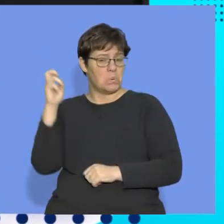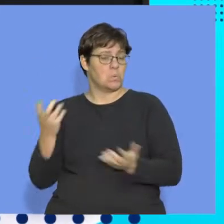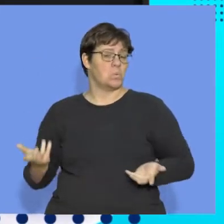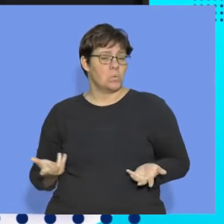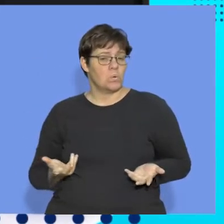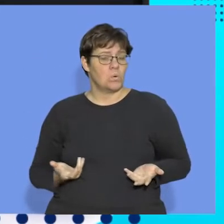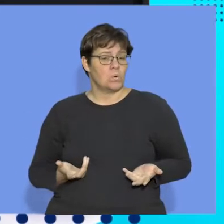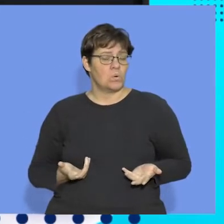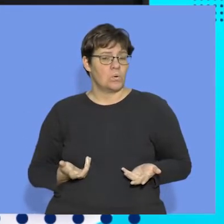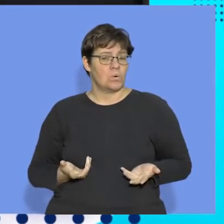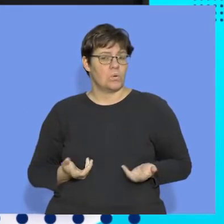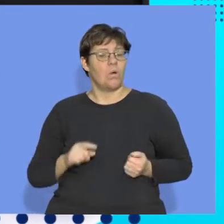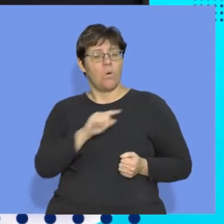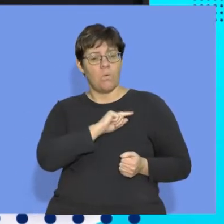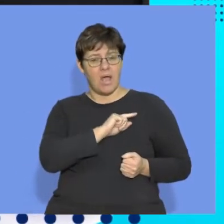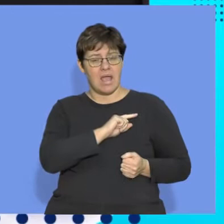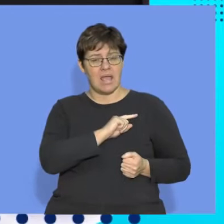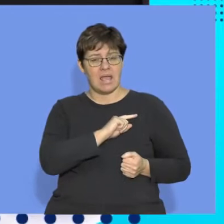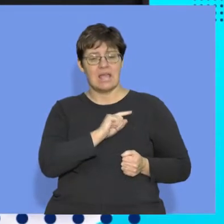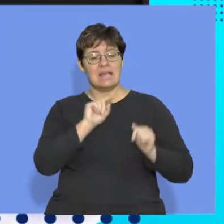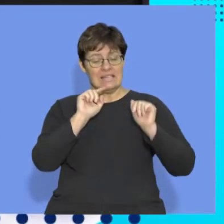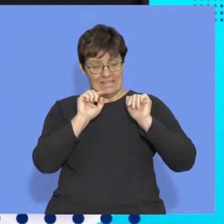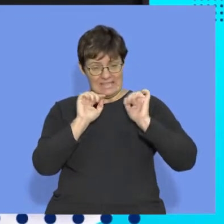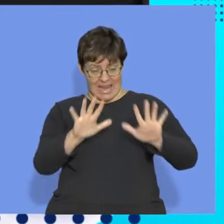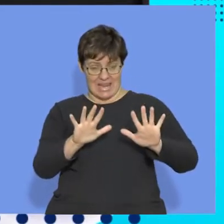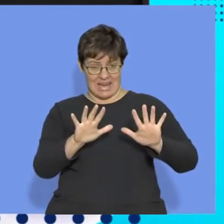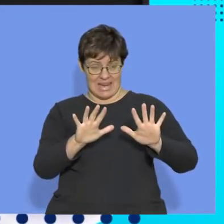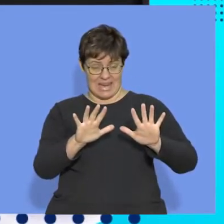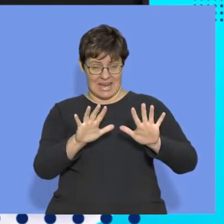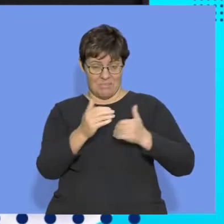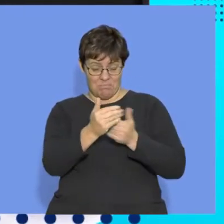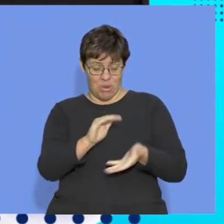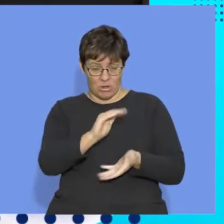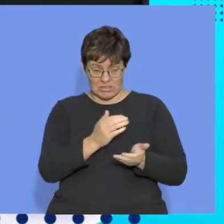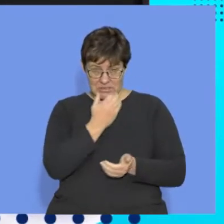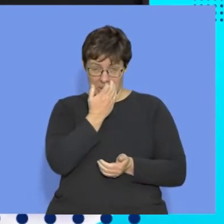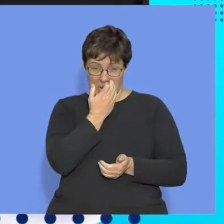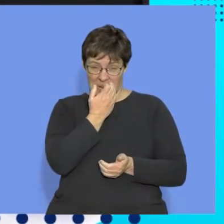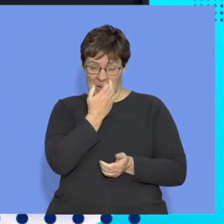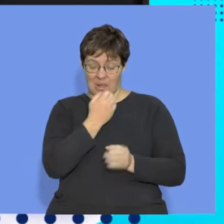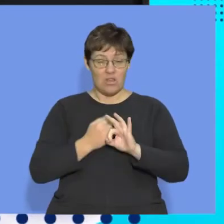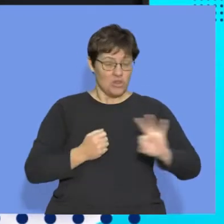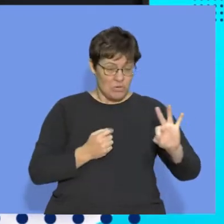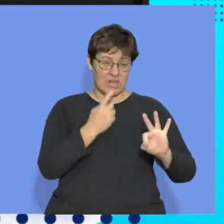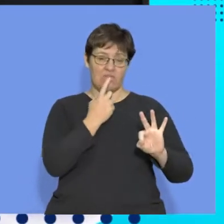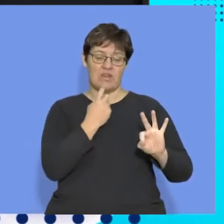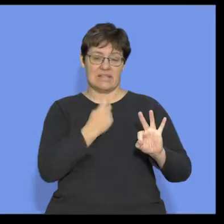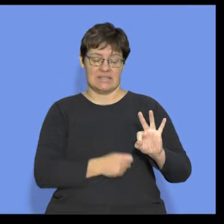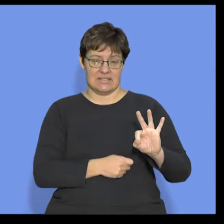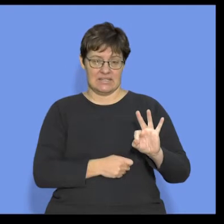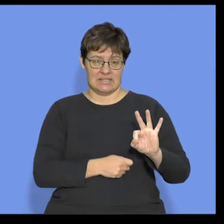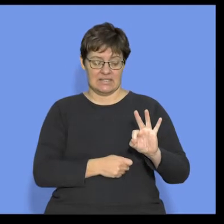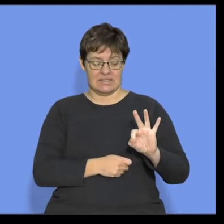10 cubes in a bag. Are we together? And what we know is that 3 are red